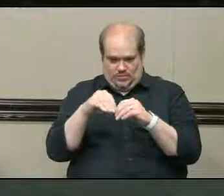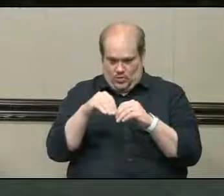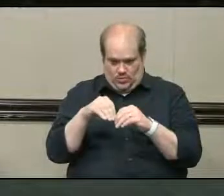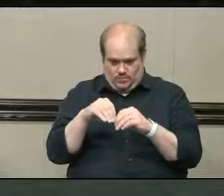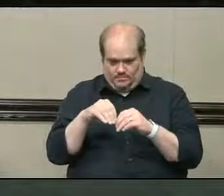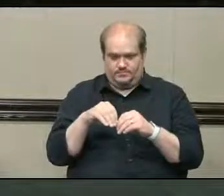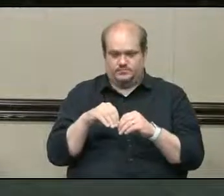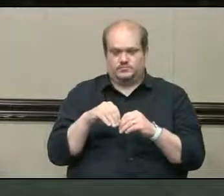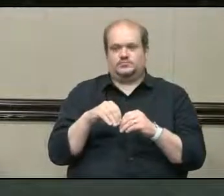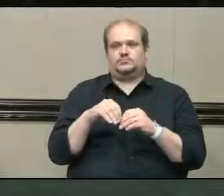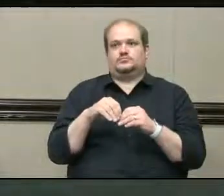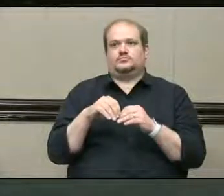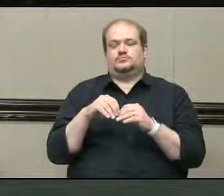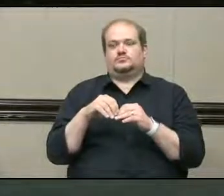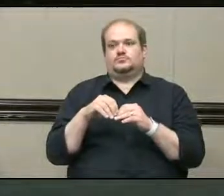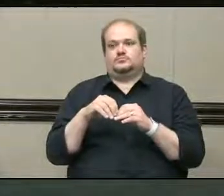Over